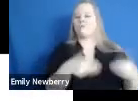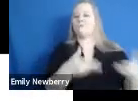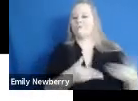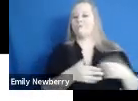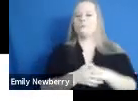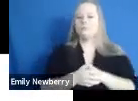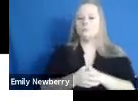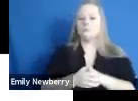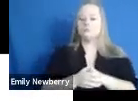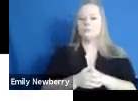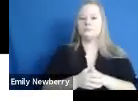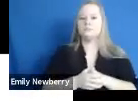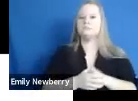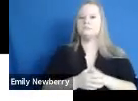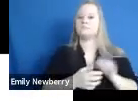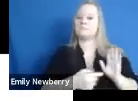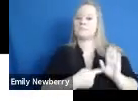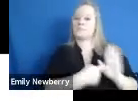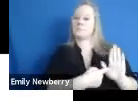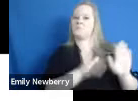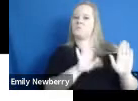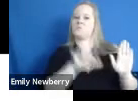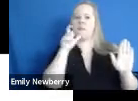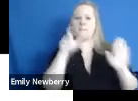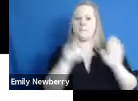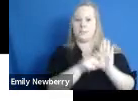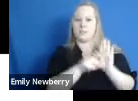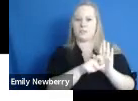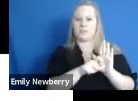Just a shot of the vineyard with bird netting on it.